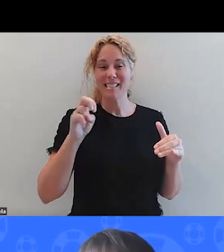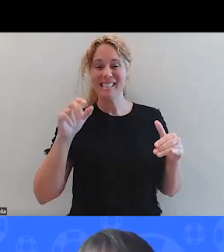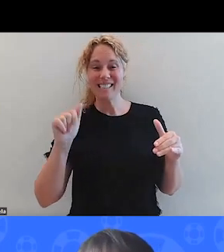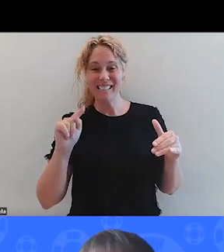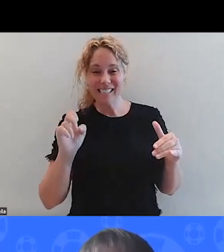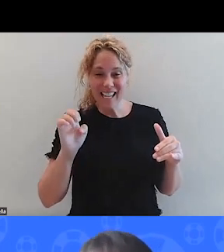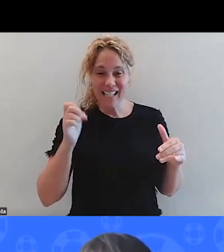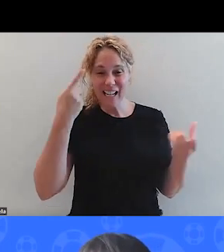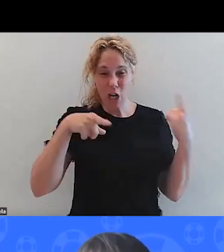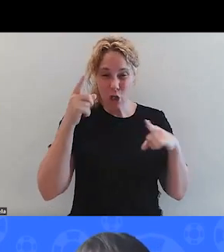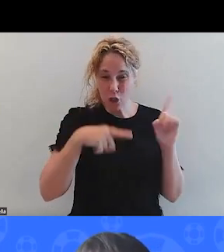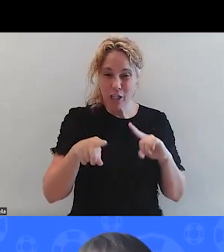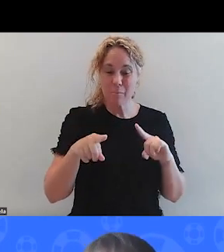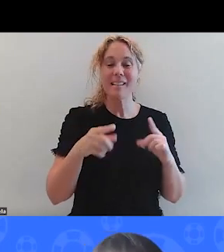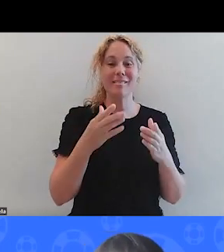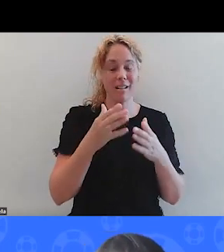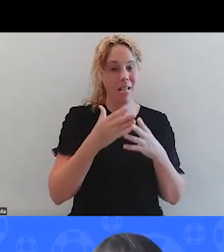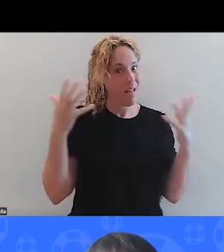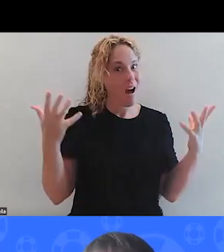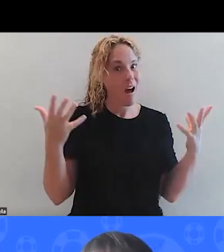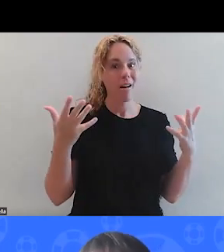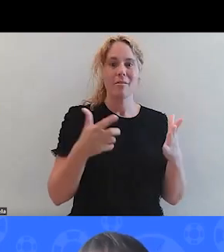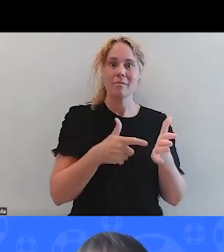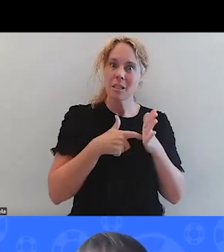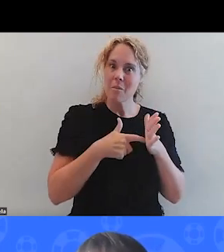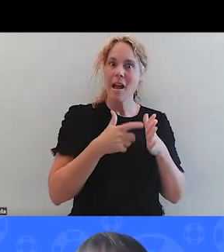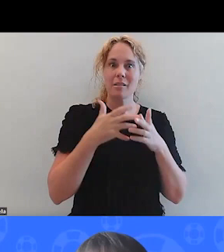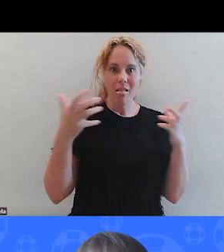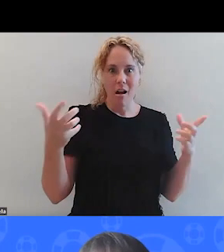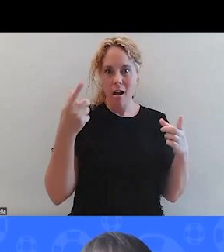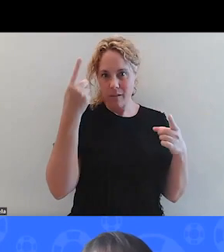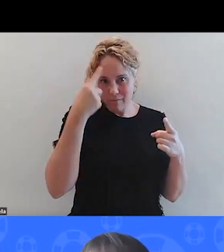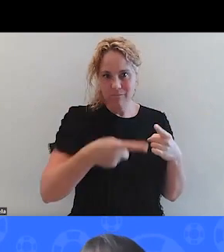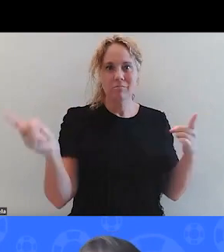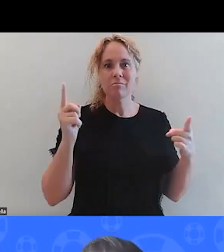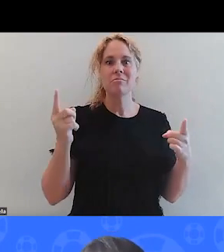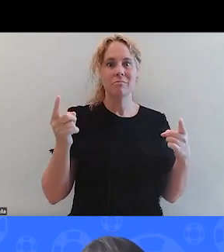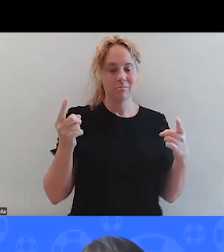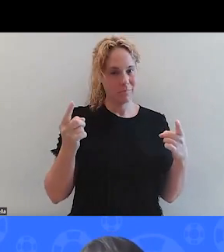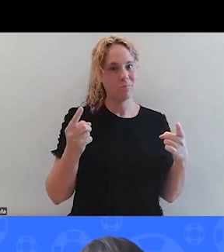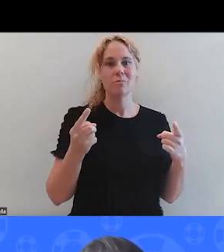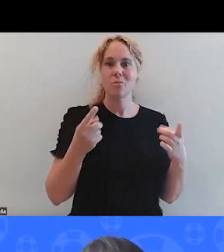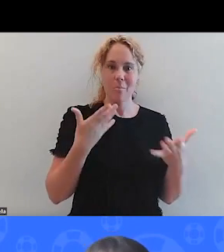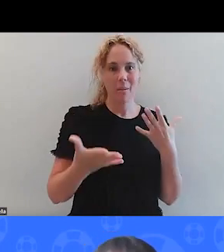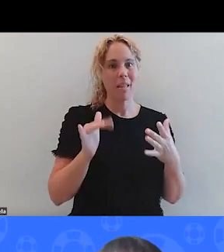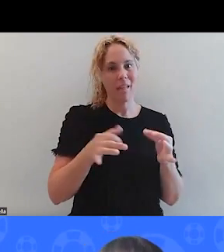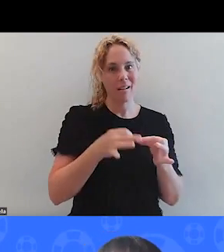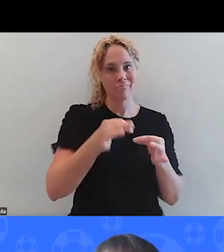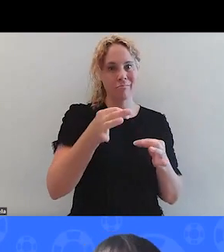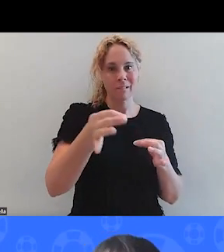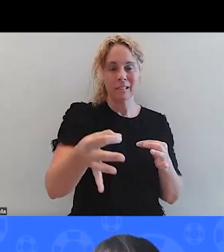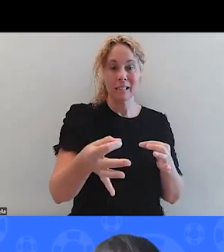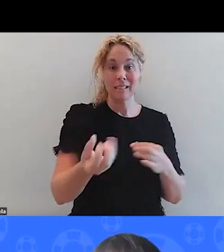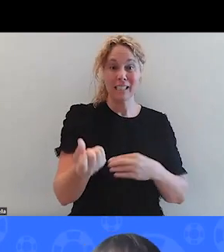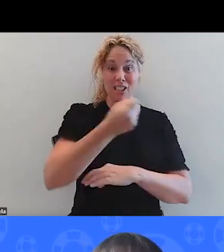agreement. There have been a lot of disagreements, a lot of demands that we are expecting may delay things. A shutdown